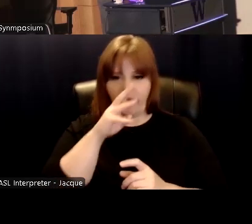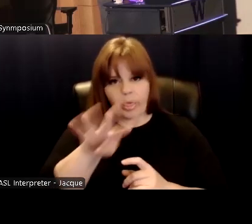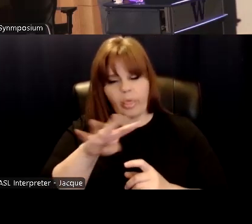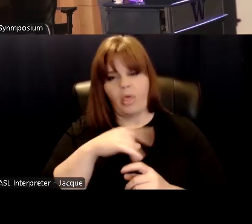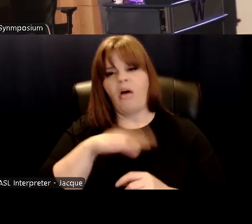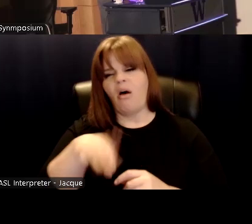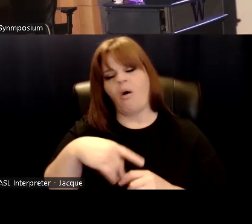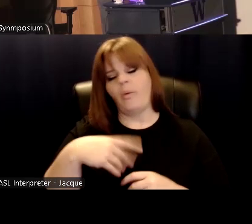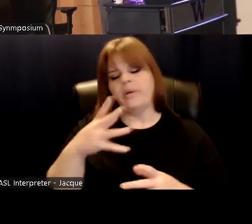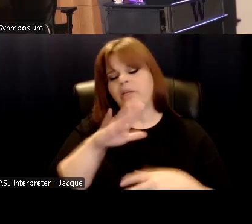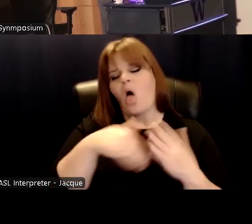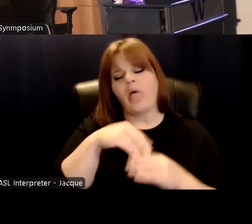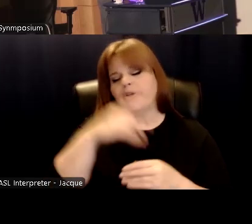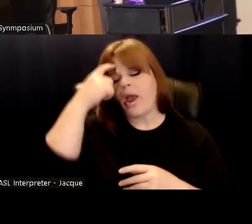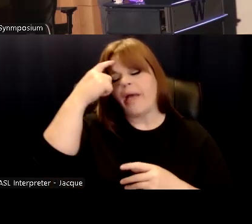silly things that they hear.